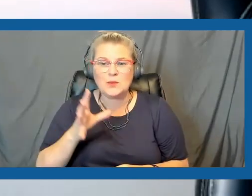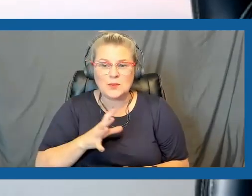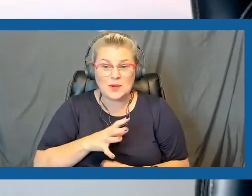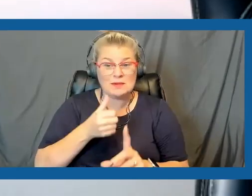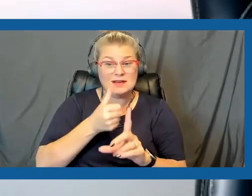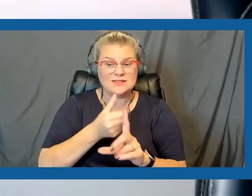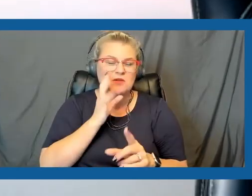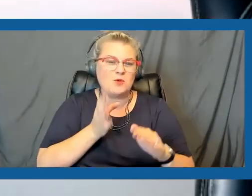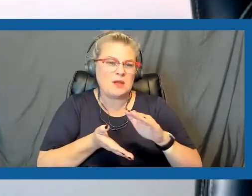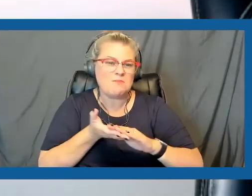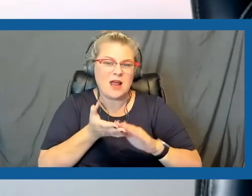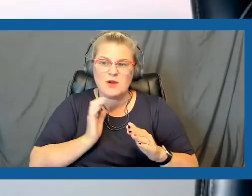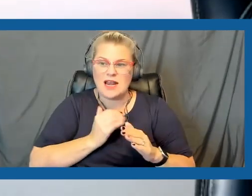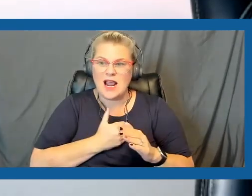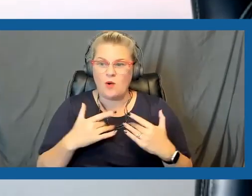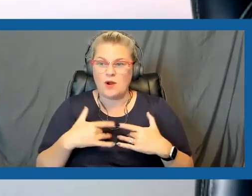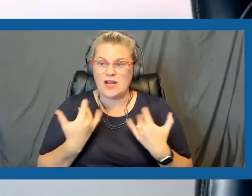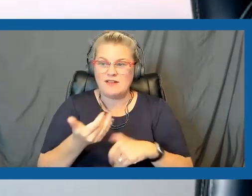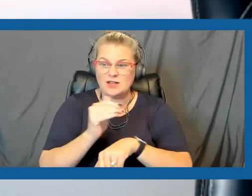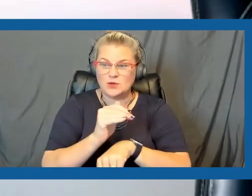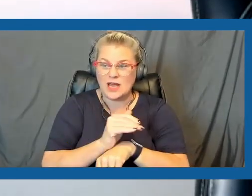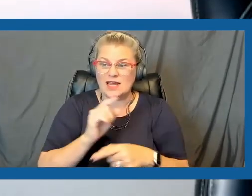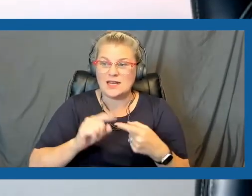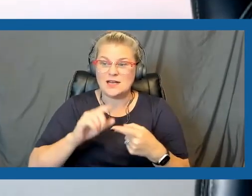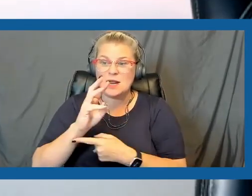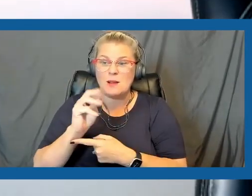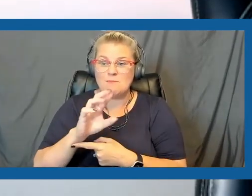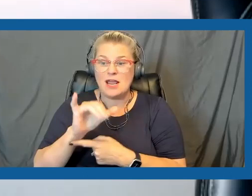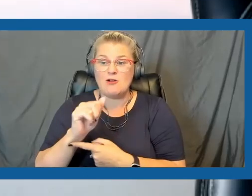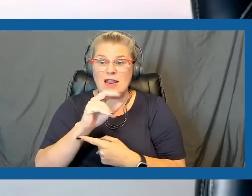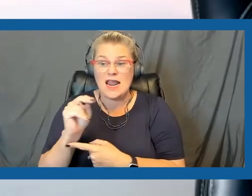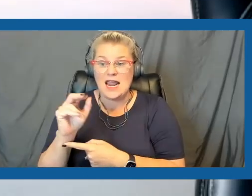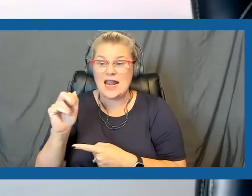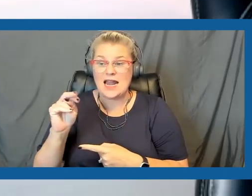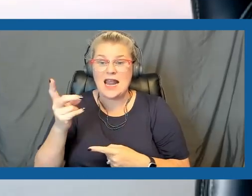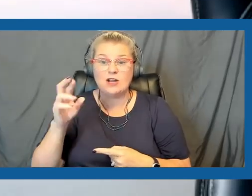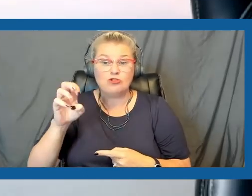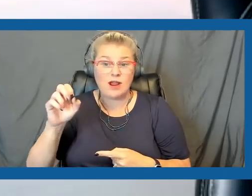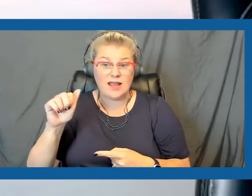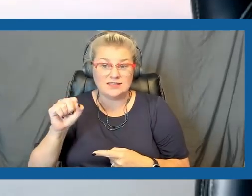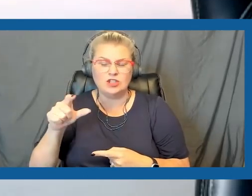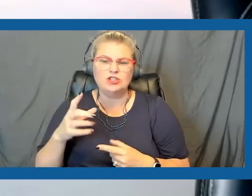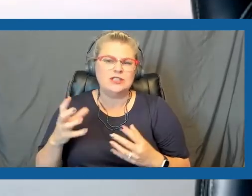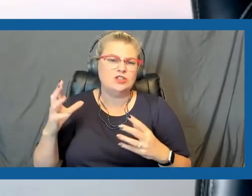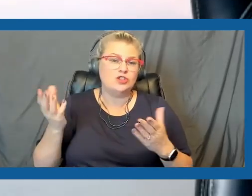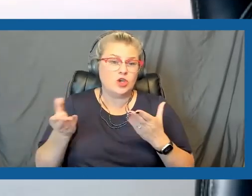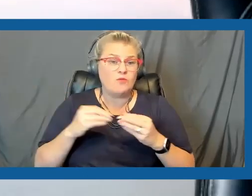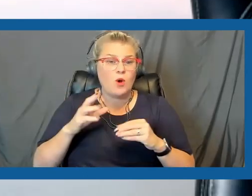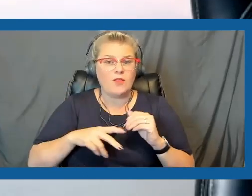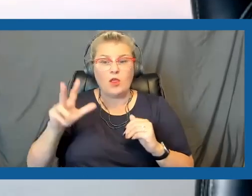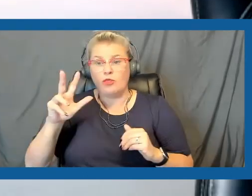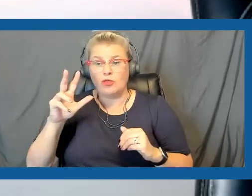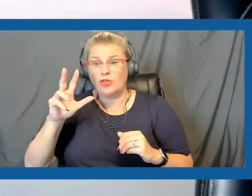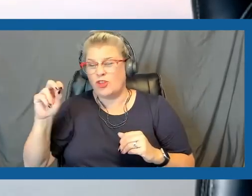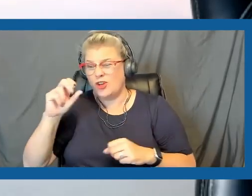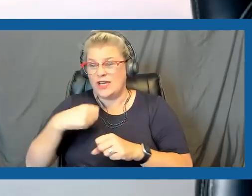be moderating our event tonight. Mary Ann Andreas has served more than 3 decades on the Tribal